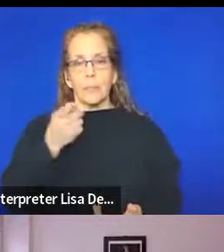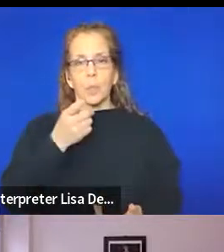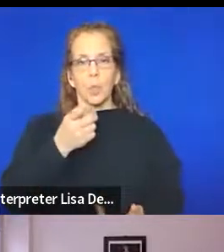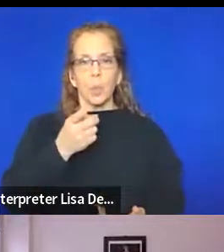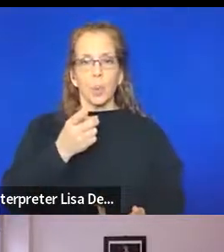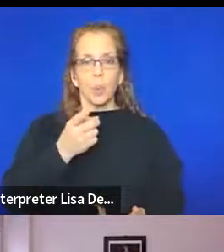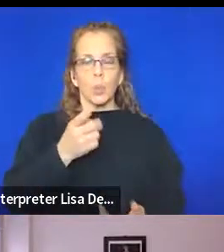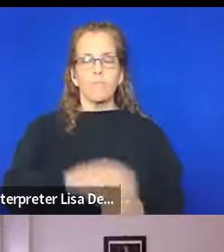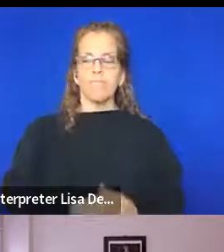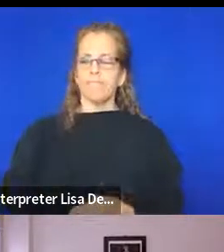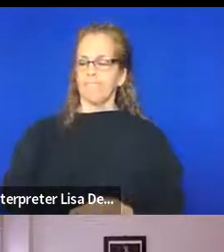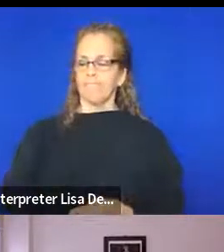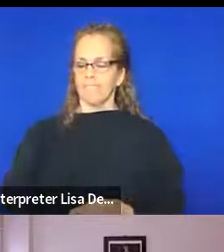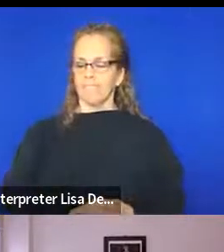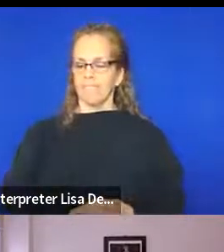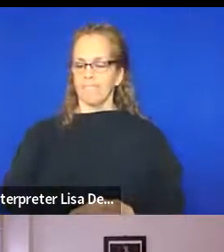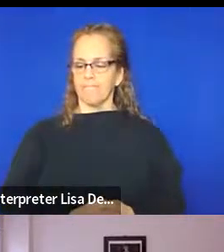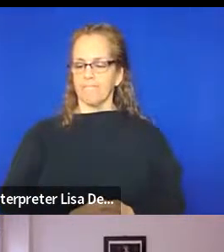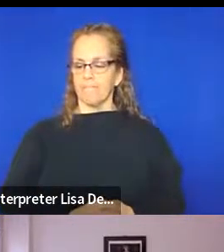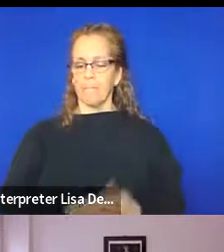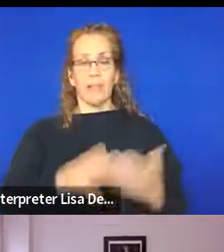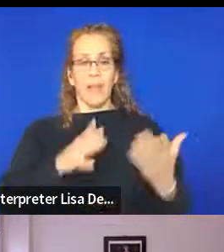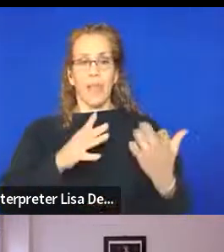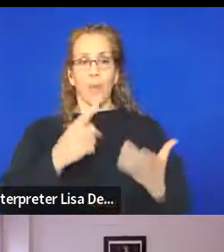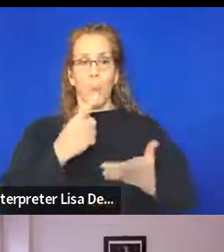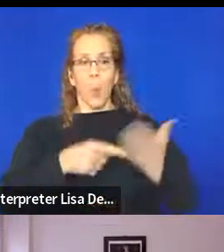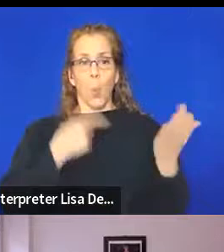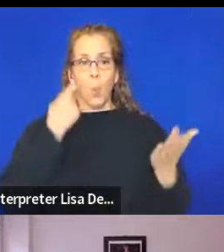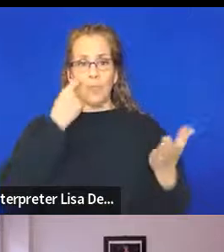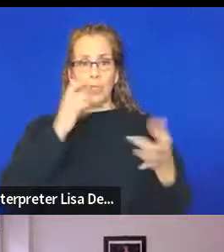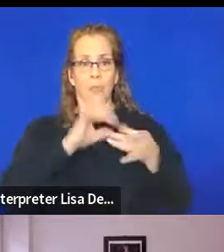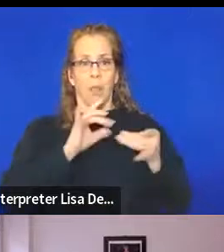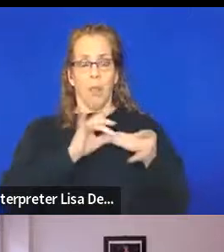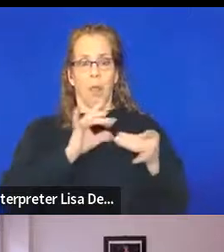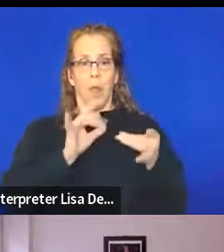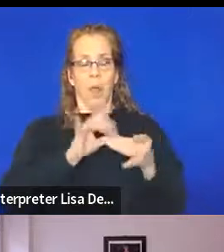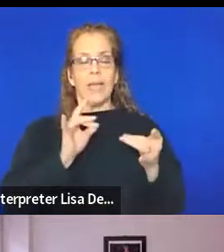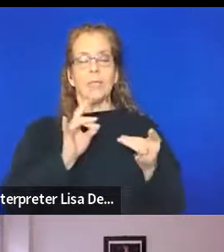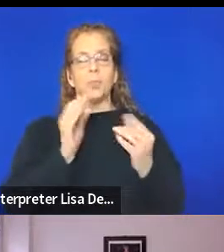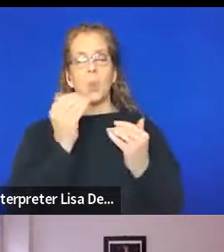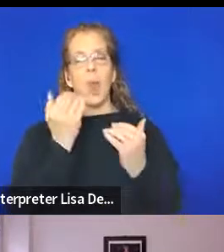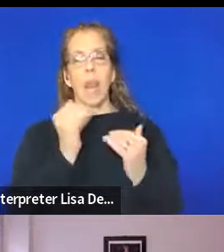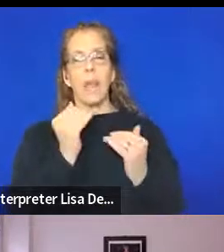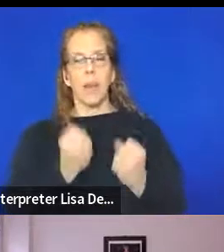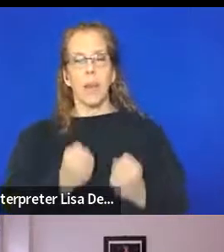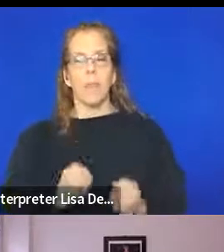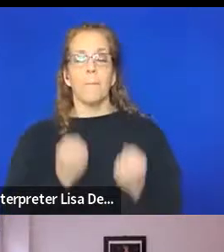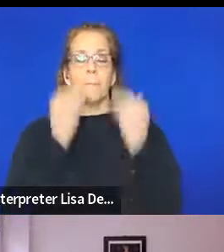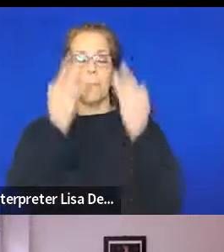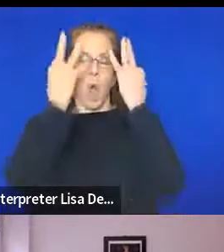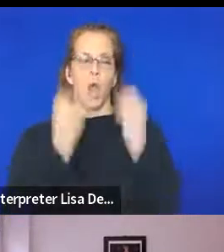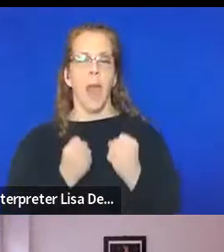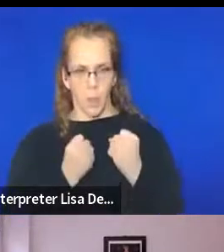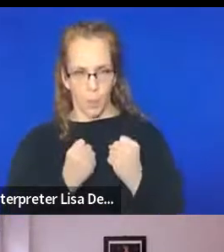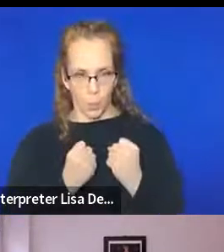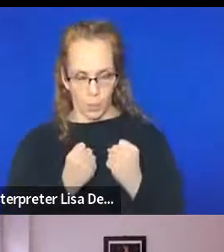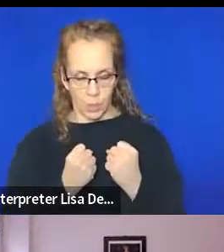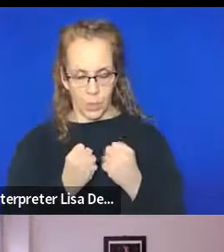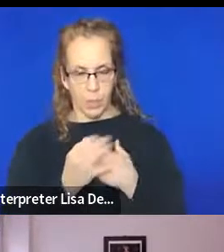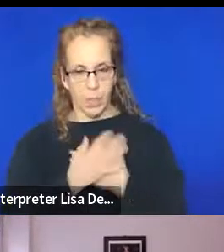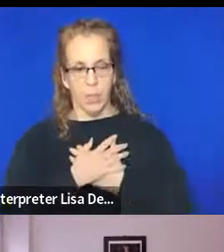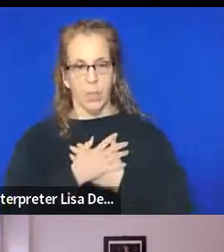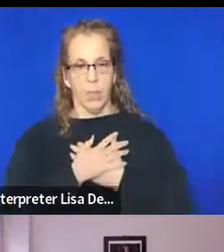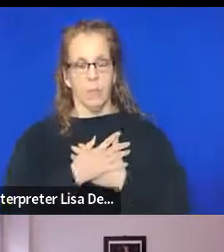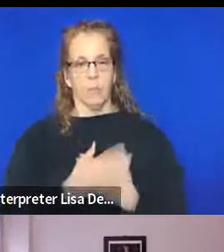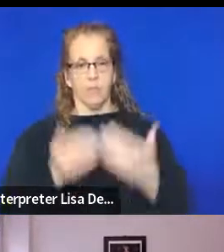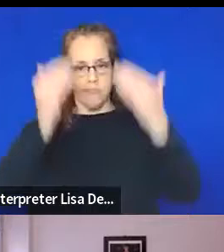all of this is like, all of the things we're talking about are also about mitigating burnout. To your point earlier, Hannah, you buy the